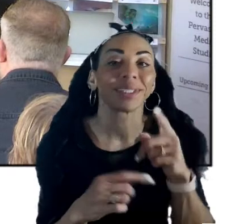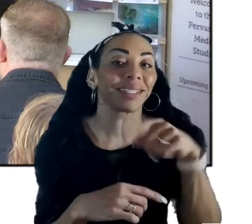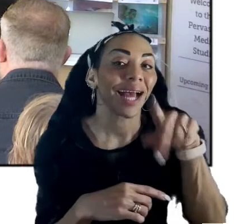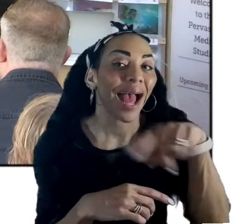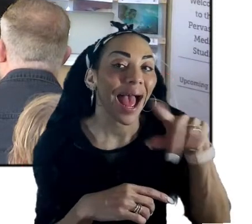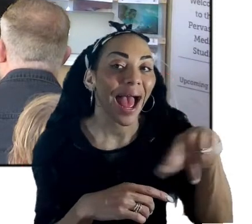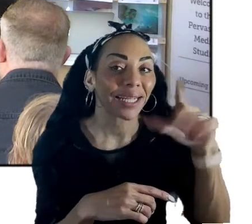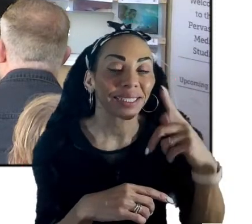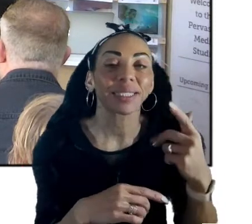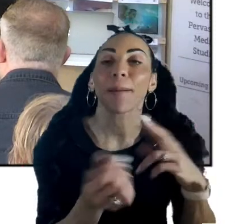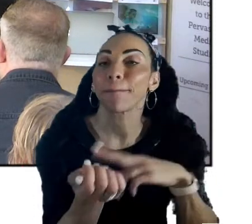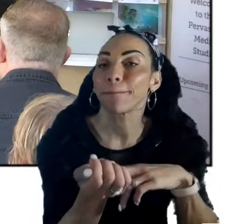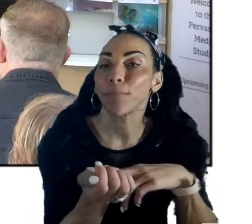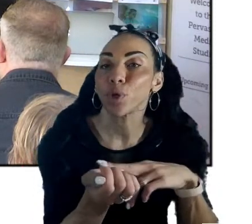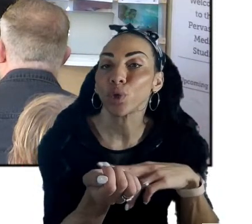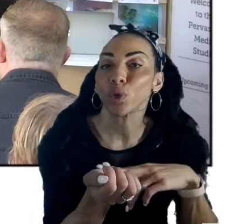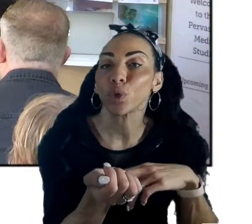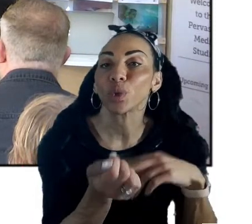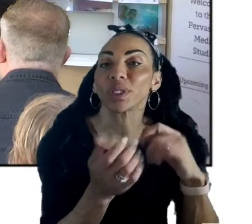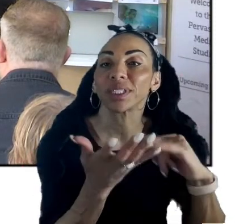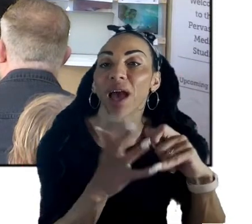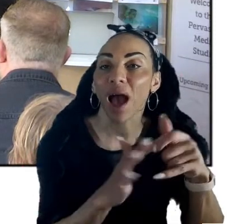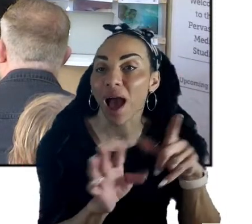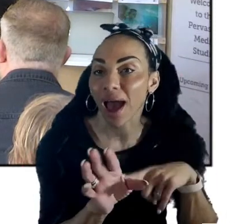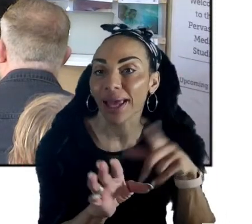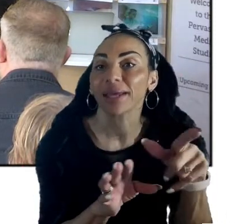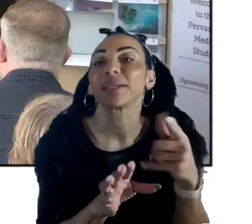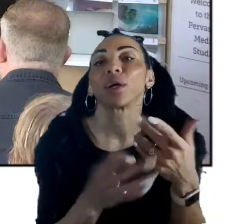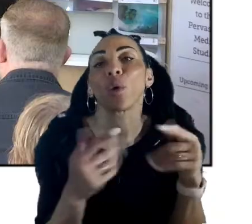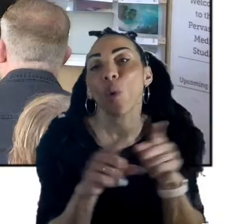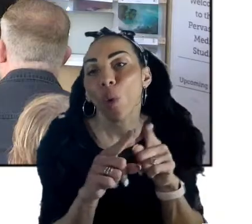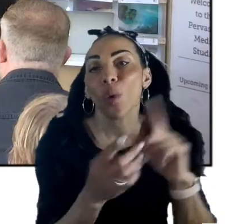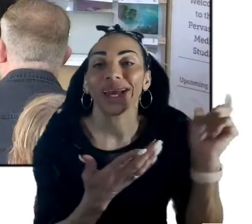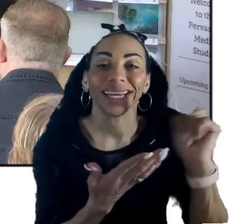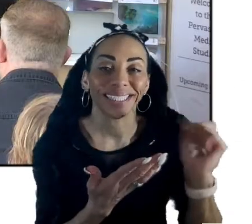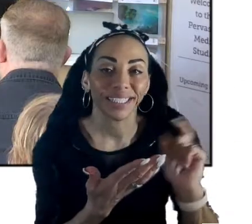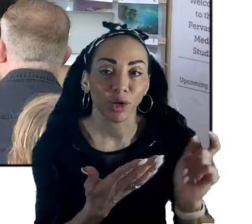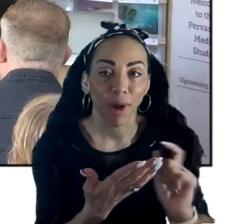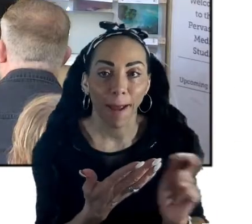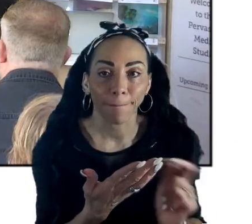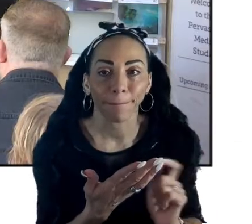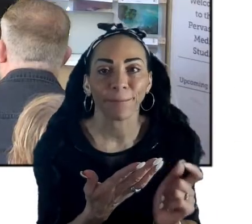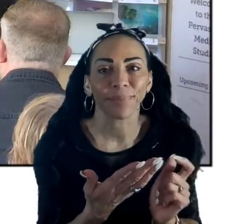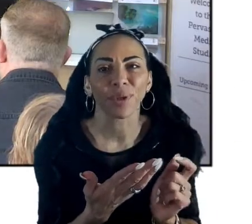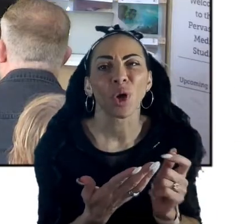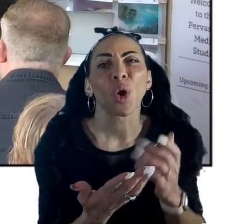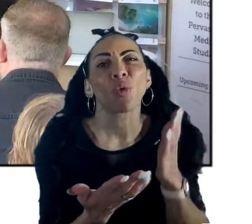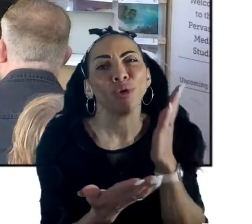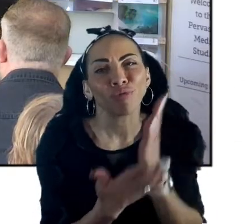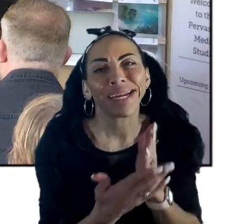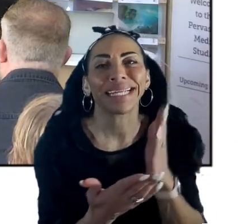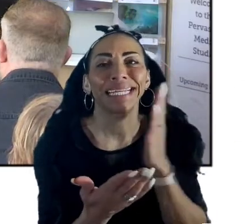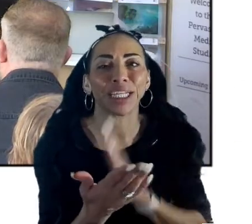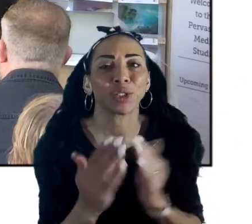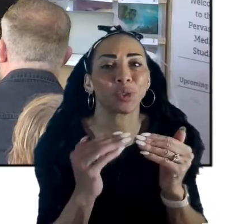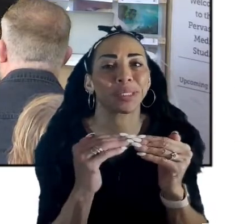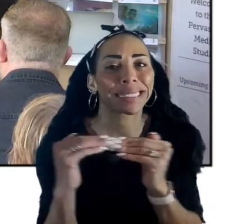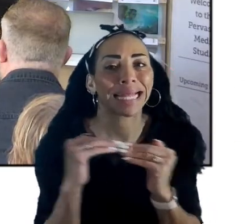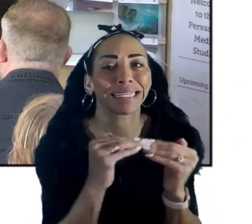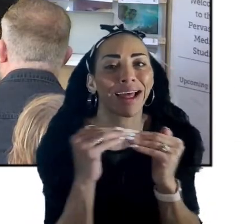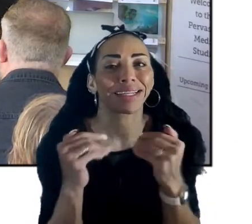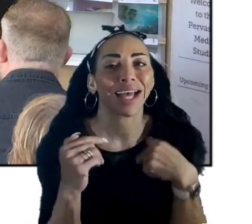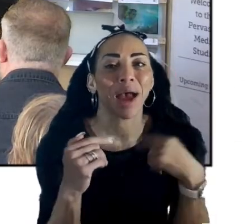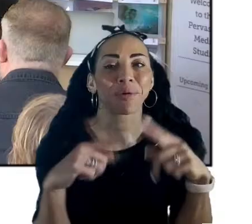pmstudiouk.bsky.social on Blue Sky, or at Pervasive Media Studio on Instagram. We should really standardize our handles.